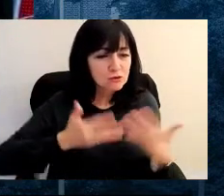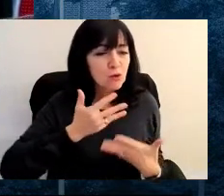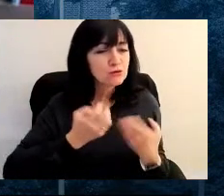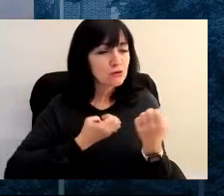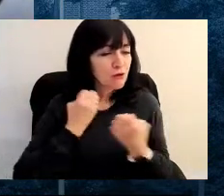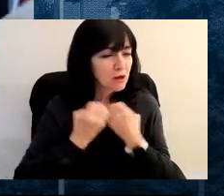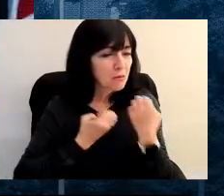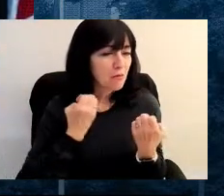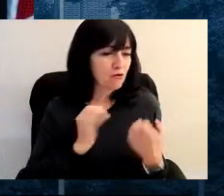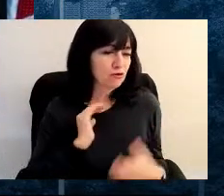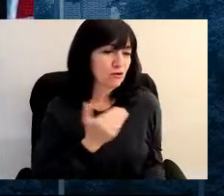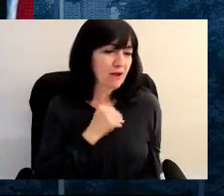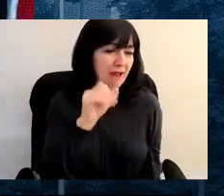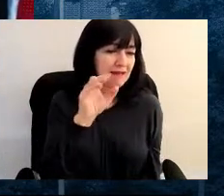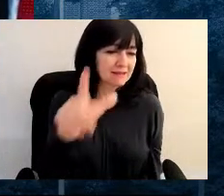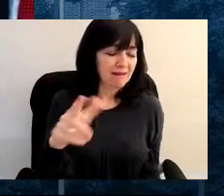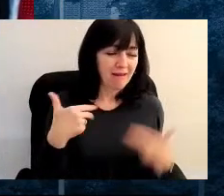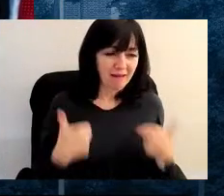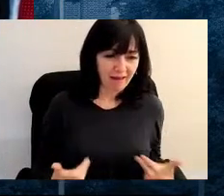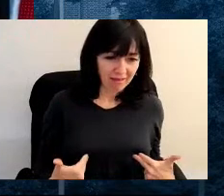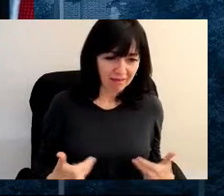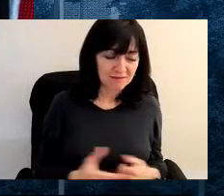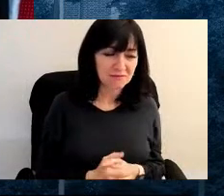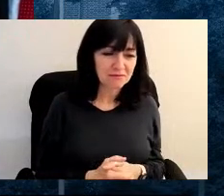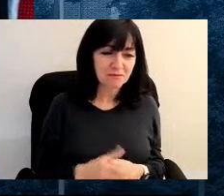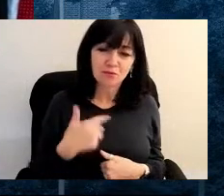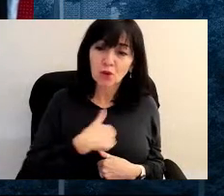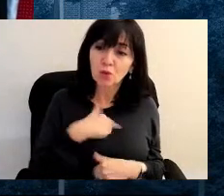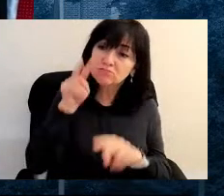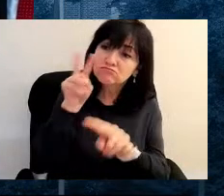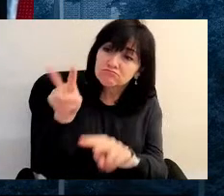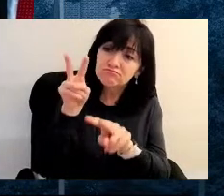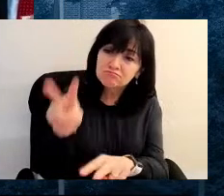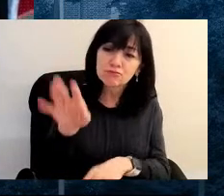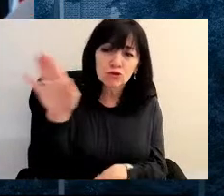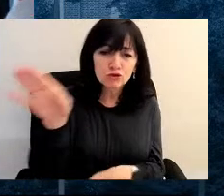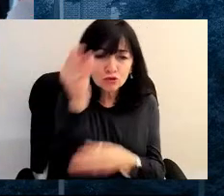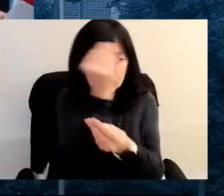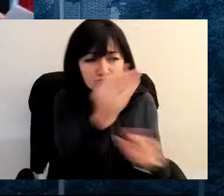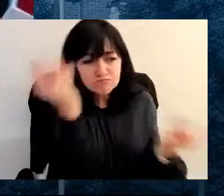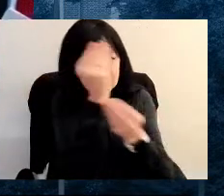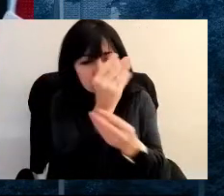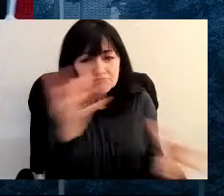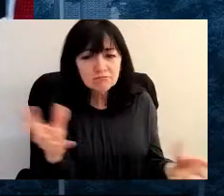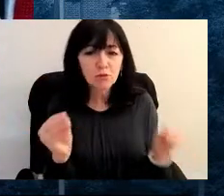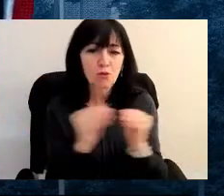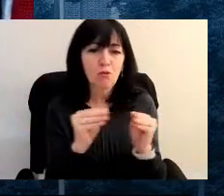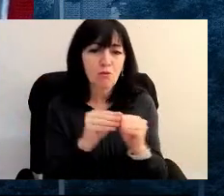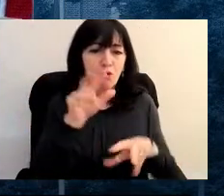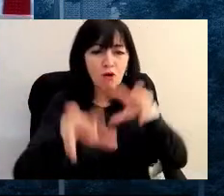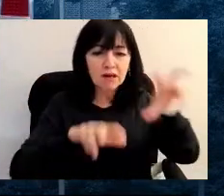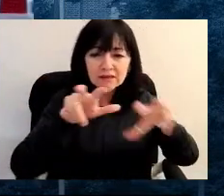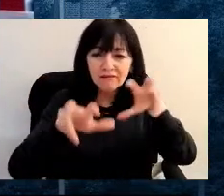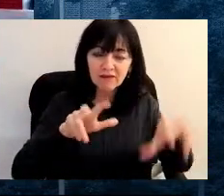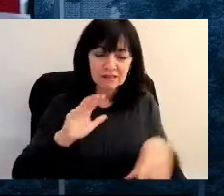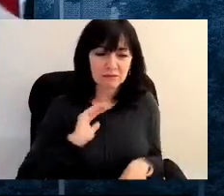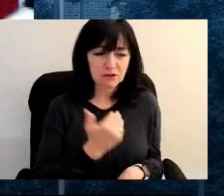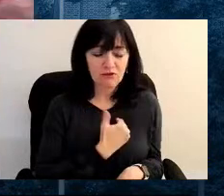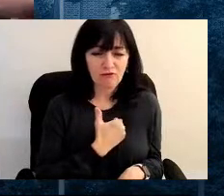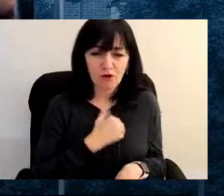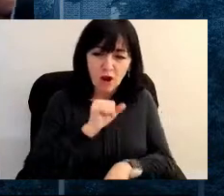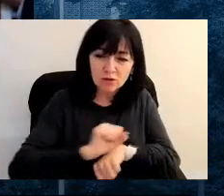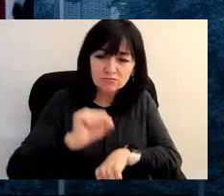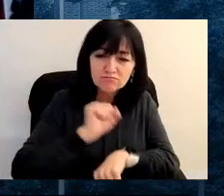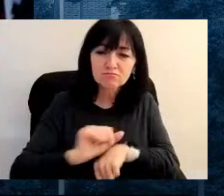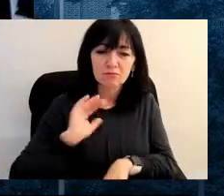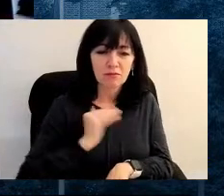health, and are looking forward to hearing your news on additional investments to support our efforts.